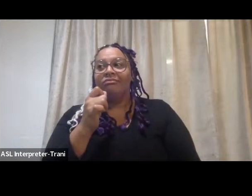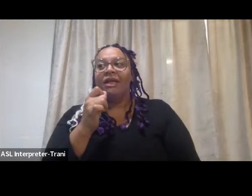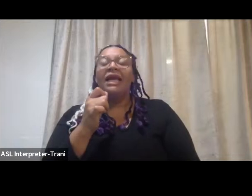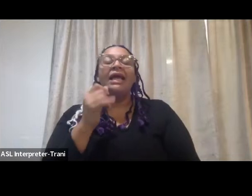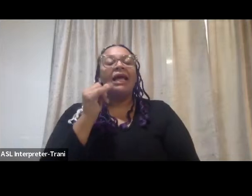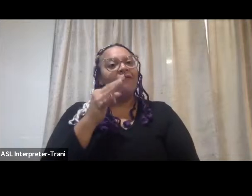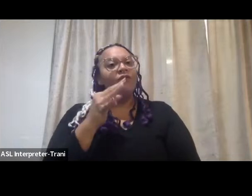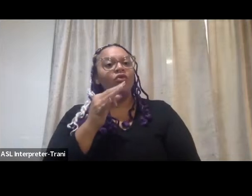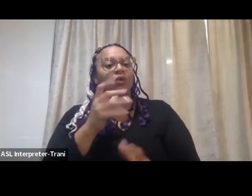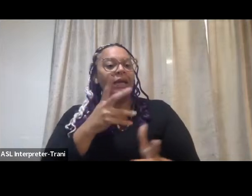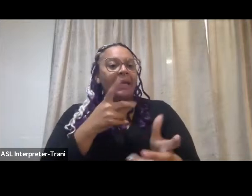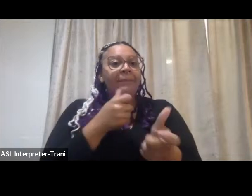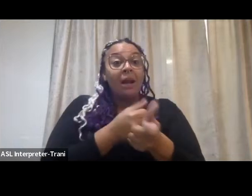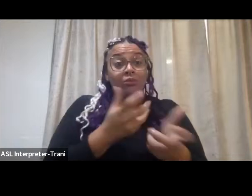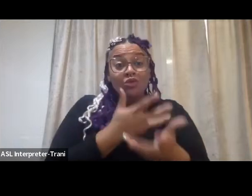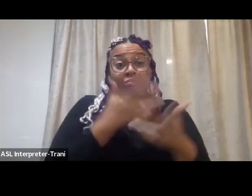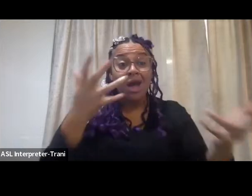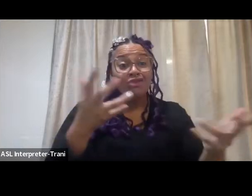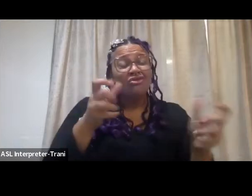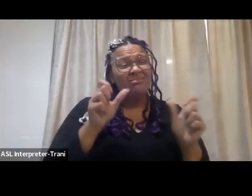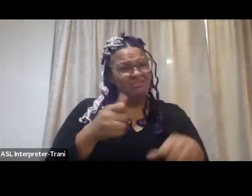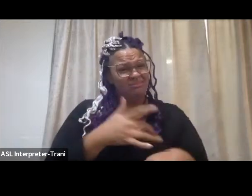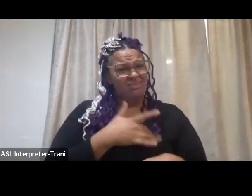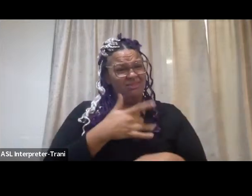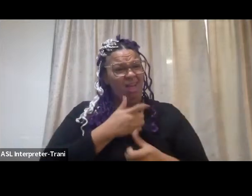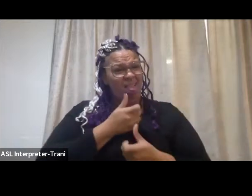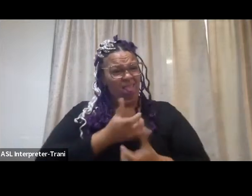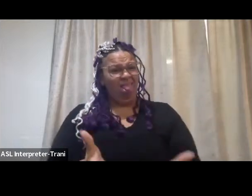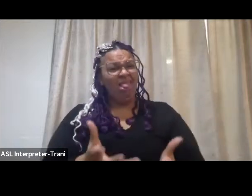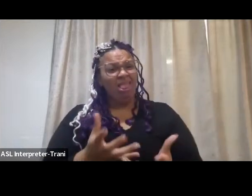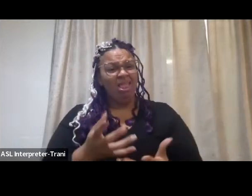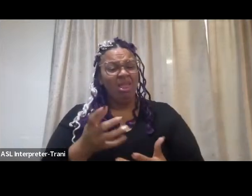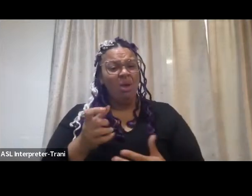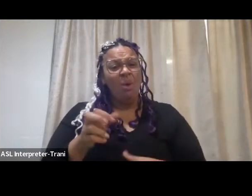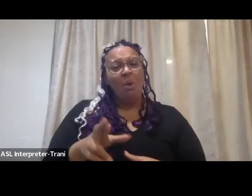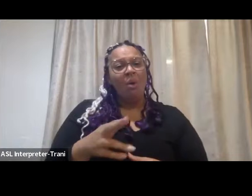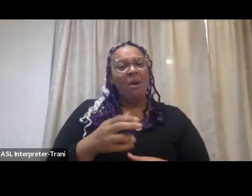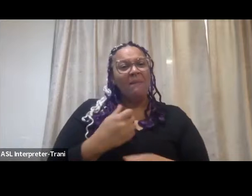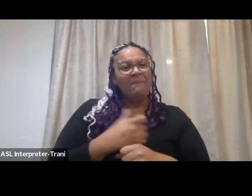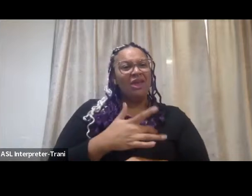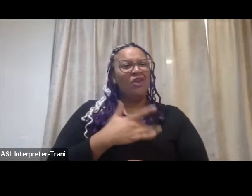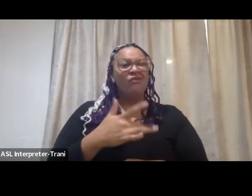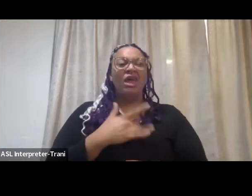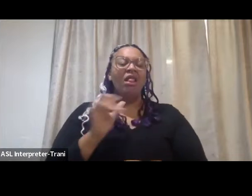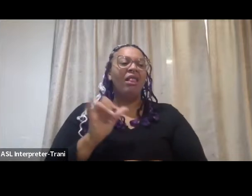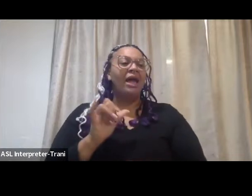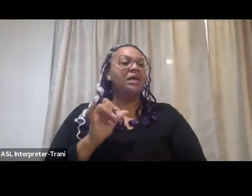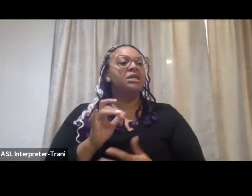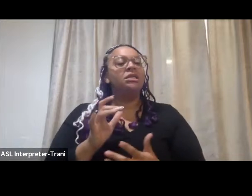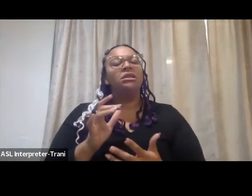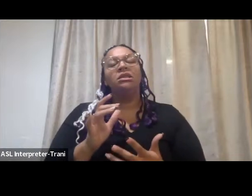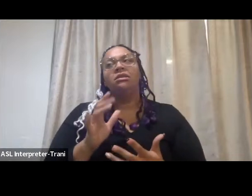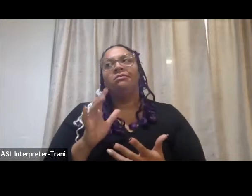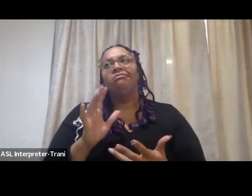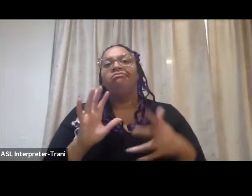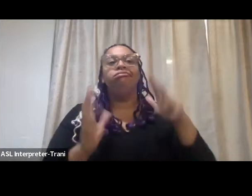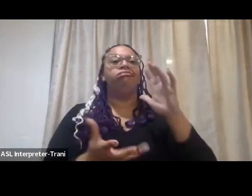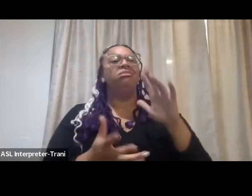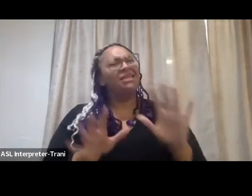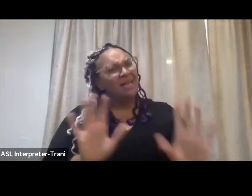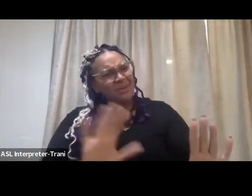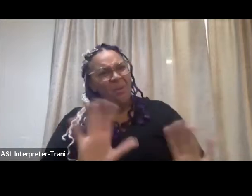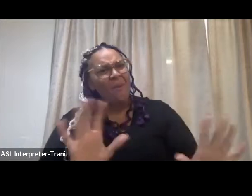could burn you out or like evoke some defeatist feels when it's like, no, no, no, you're the visionary, keep going,